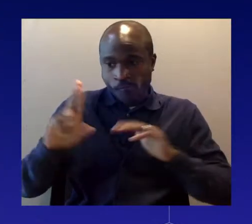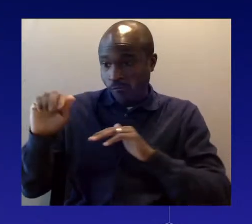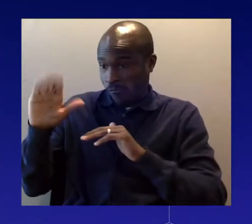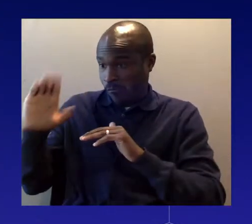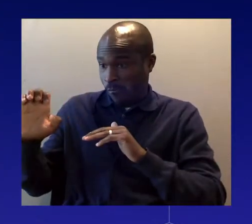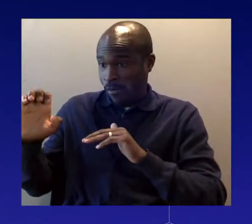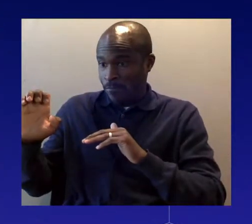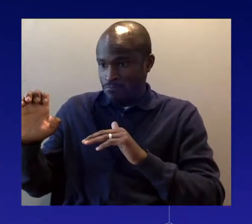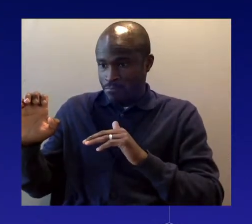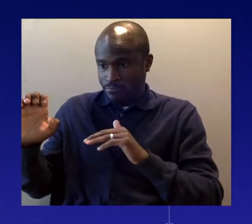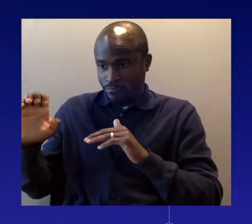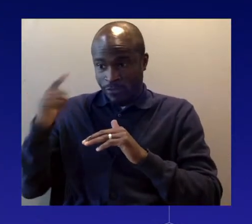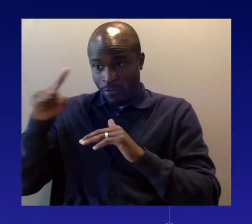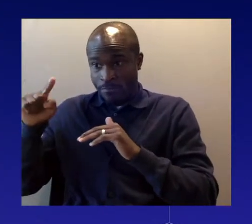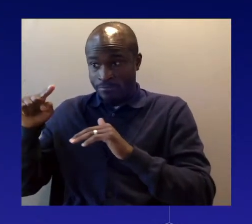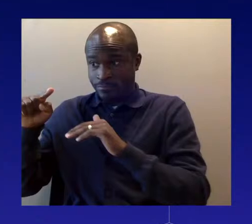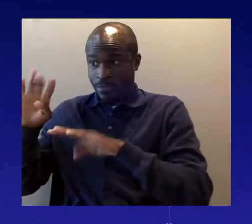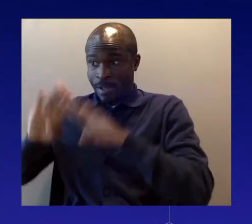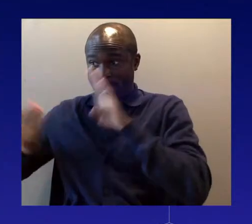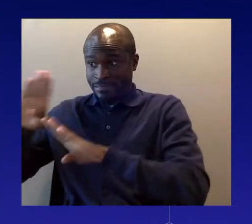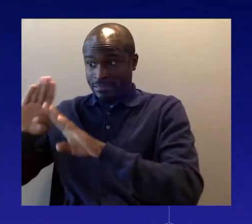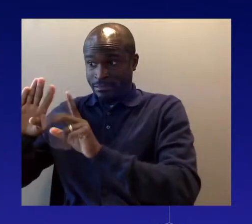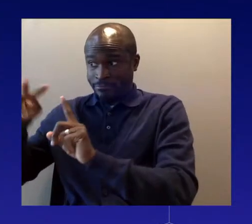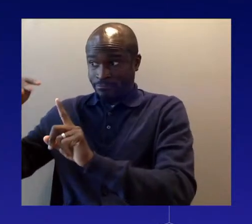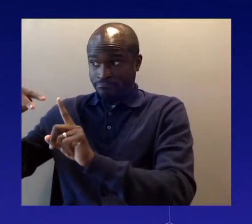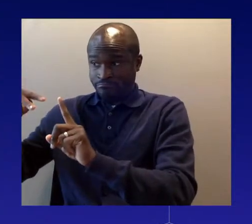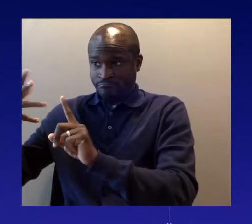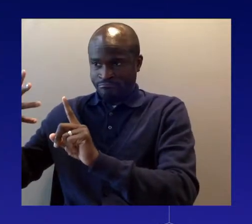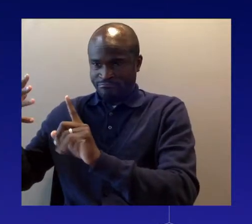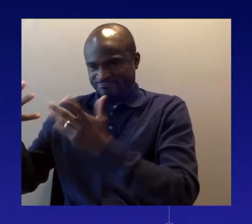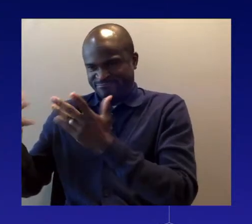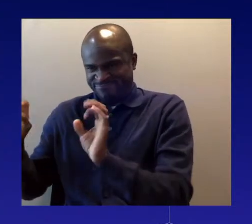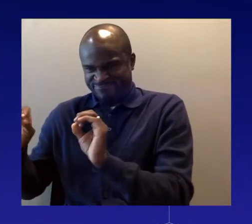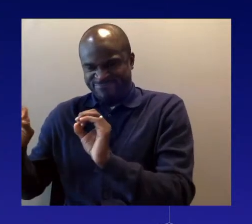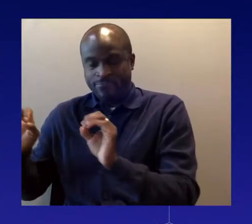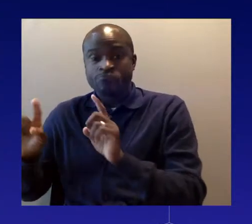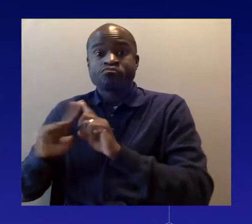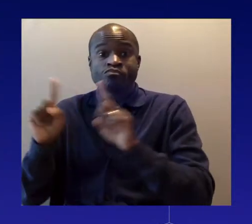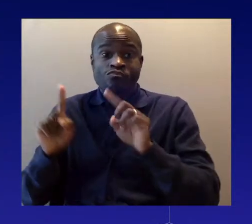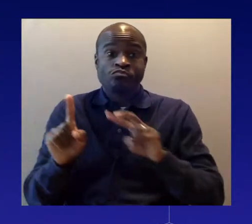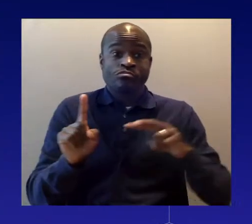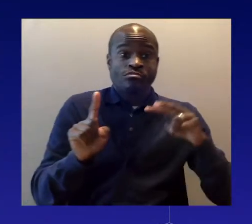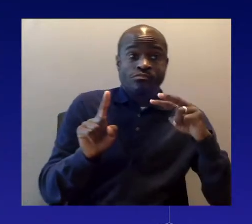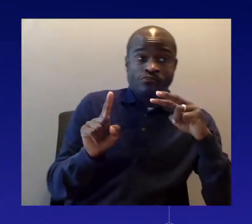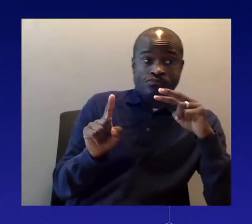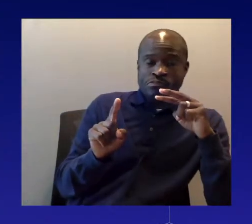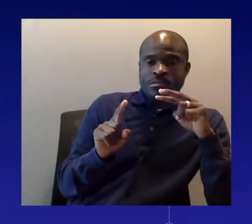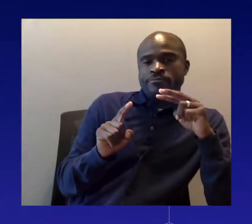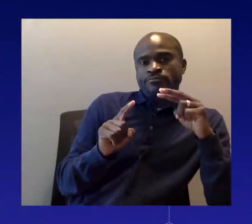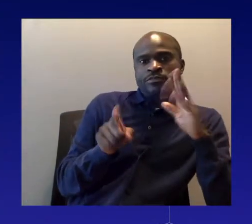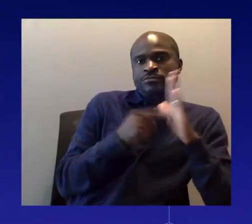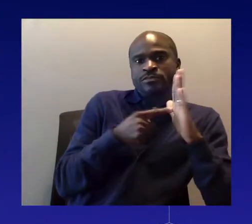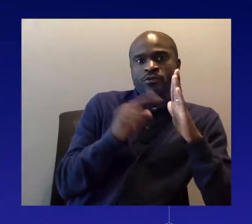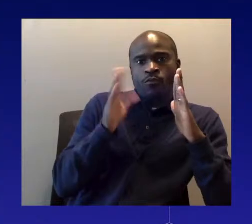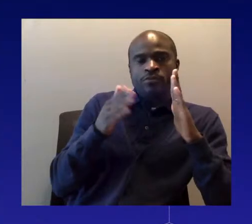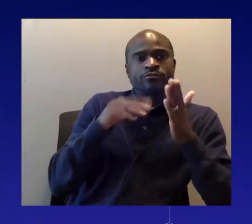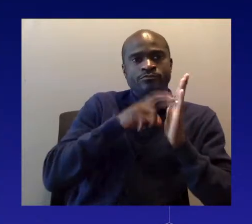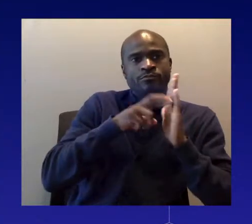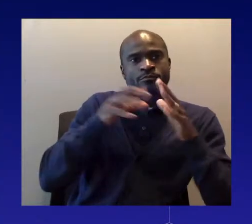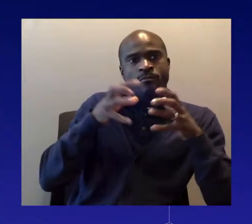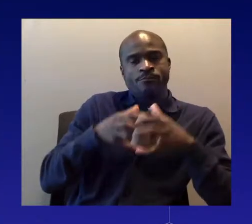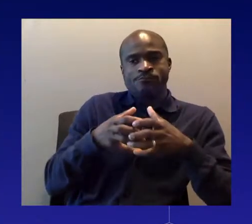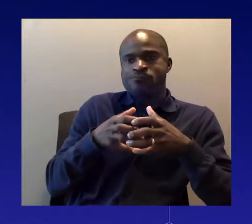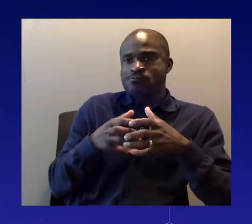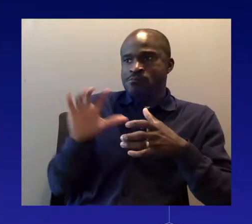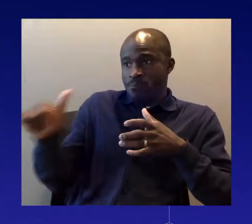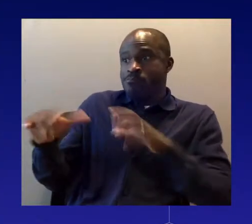it being used for? When investigators say, this racial group has a higher risk of this or a higher risk of that. And that's the